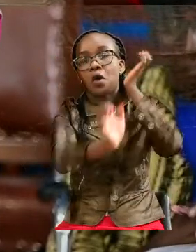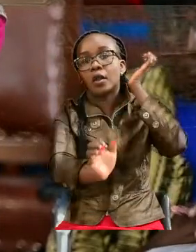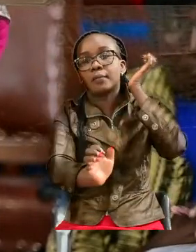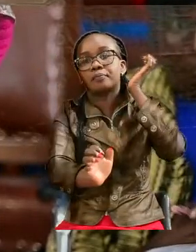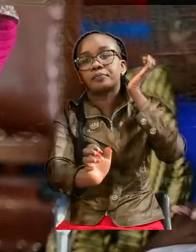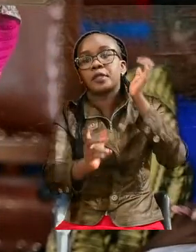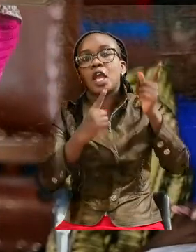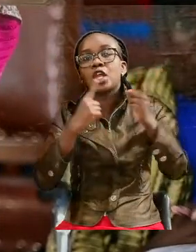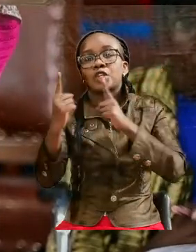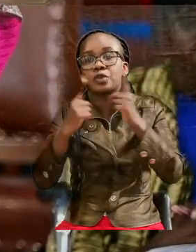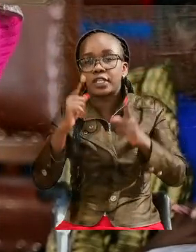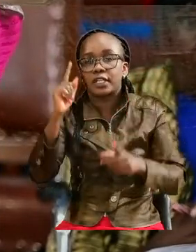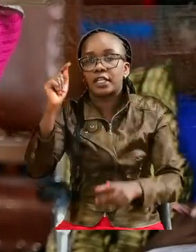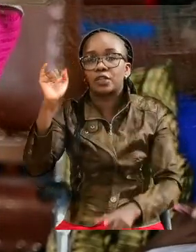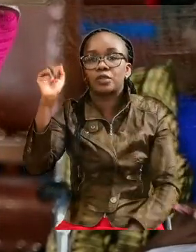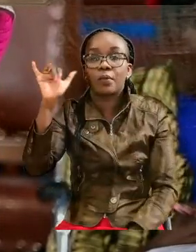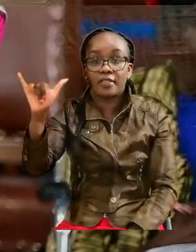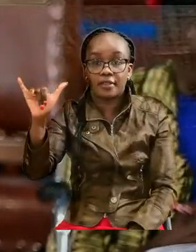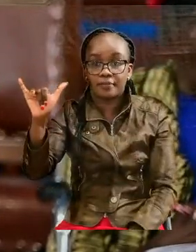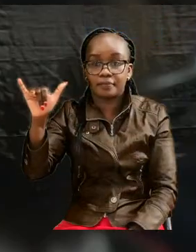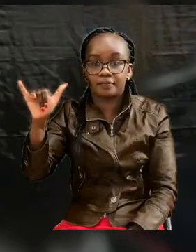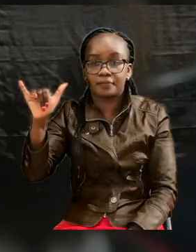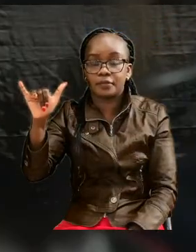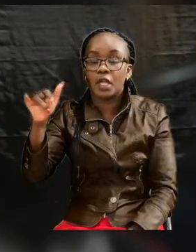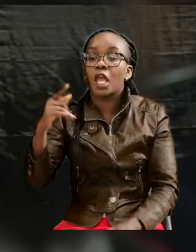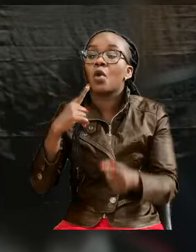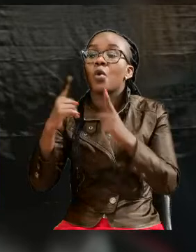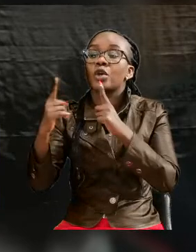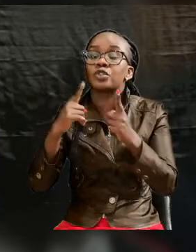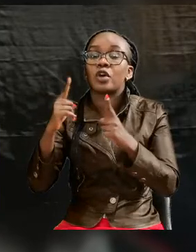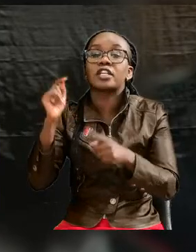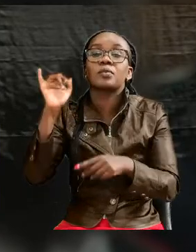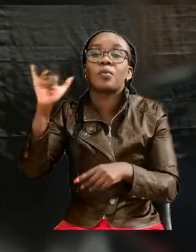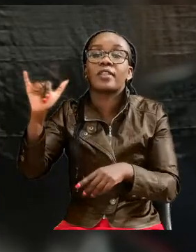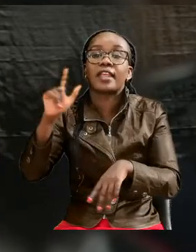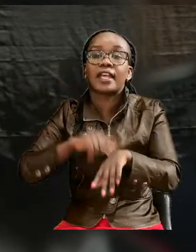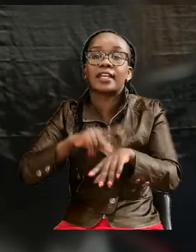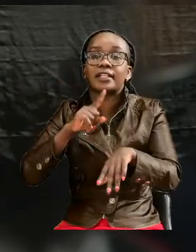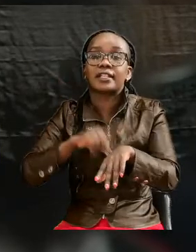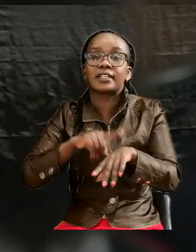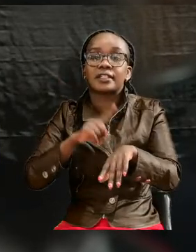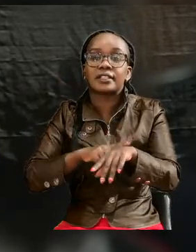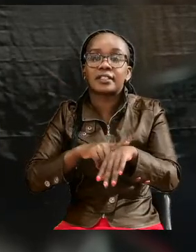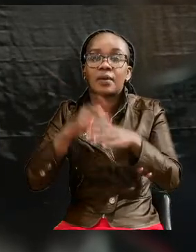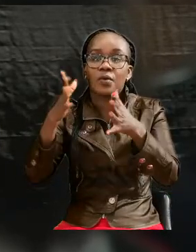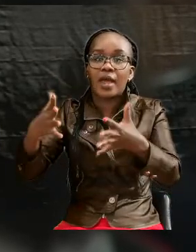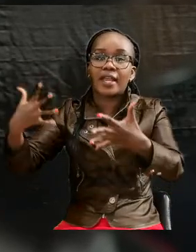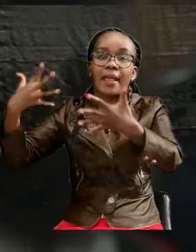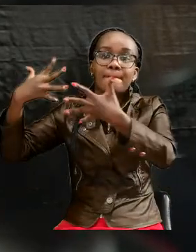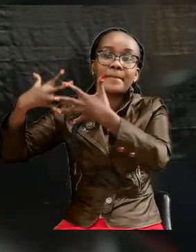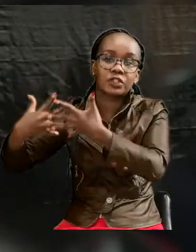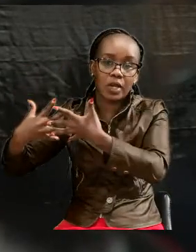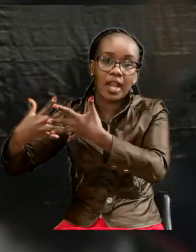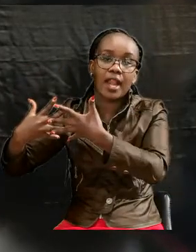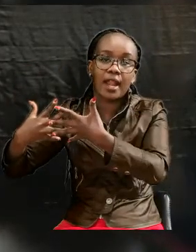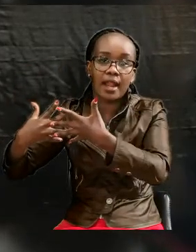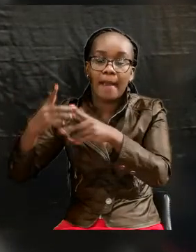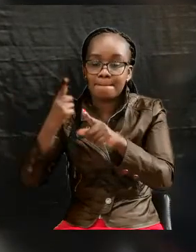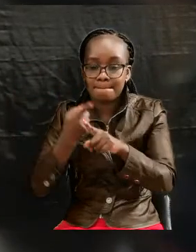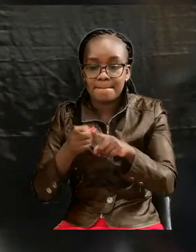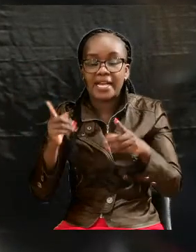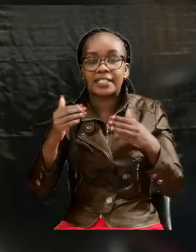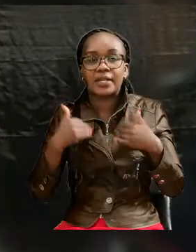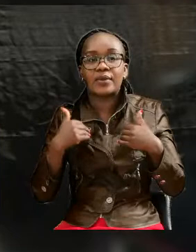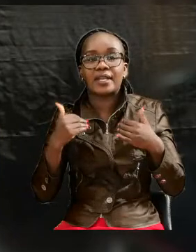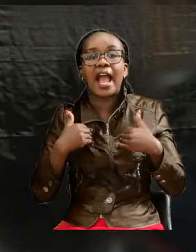to Timothy. He was talking to Timothy when he was incarcerated in prison. But he had a